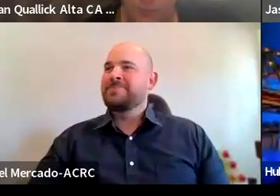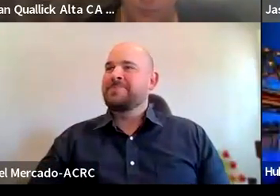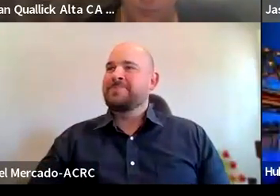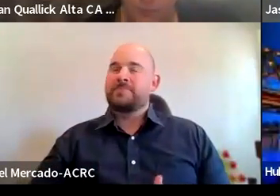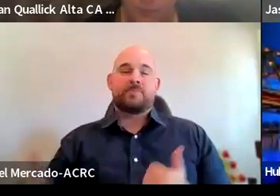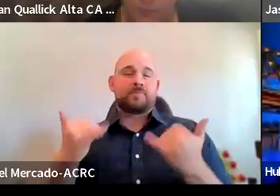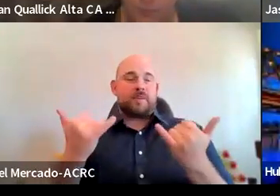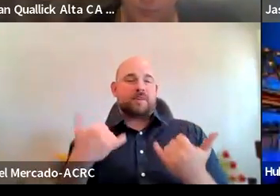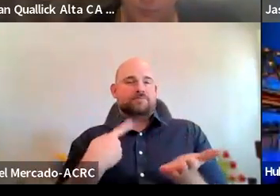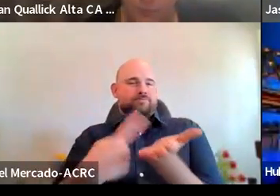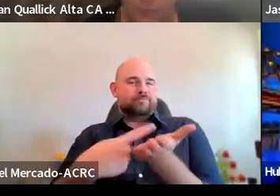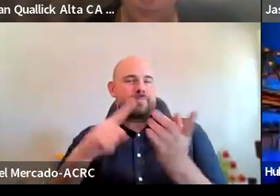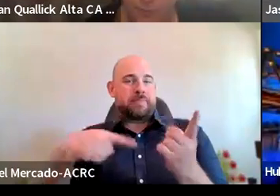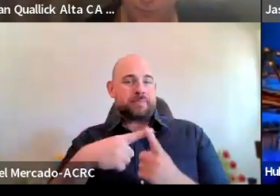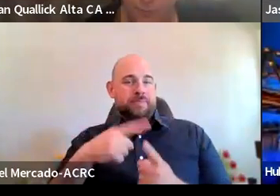basic for today.